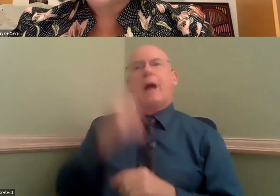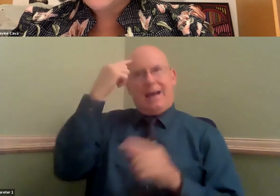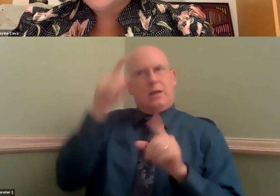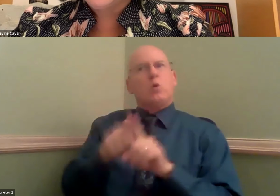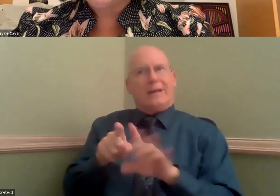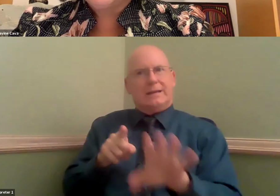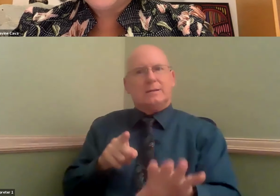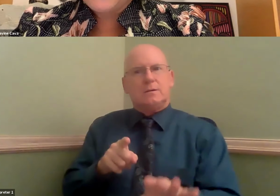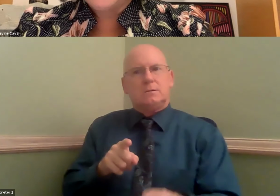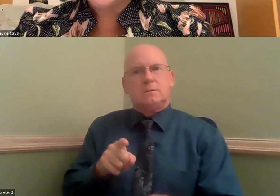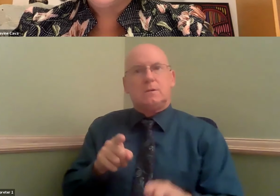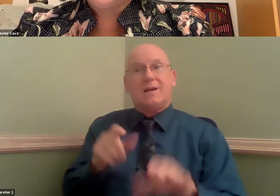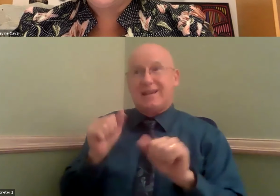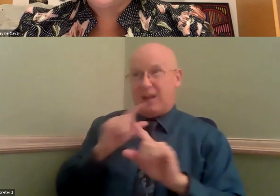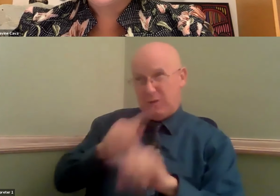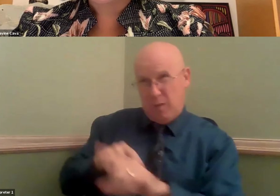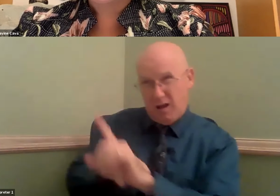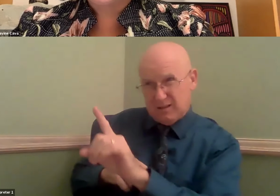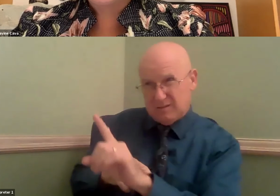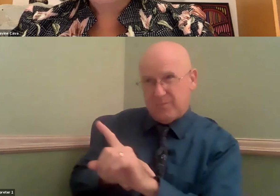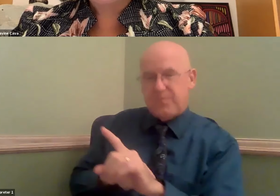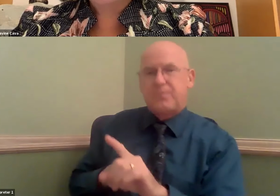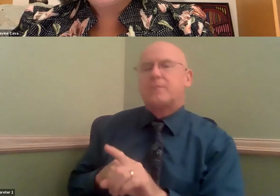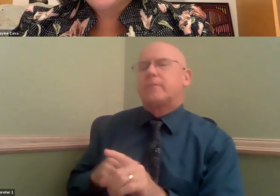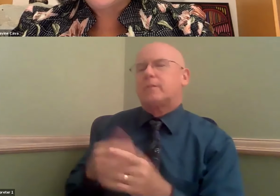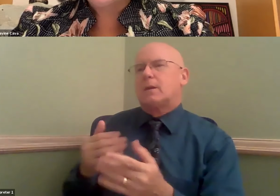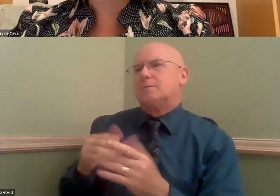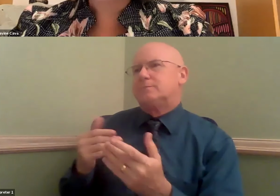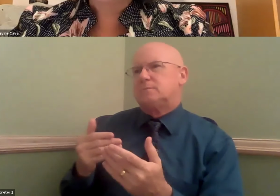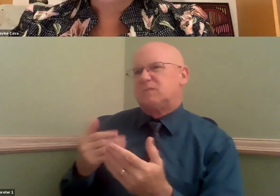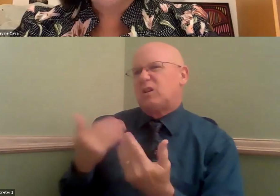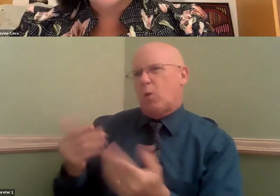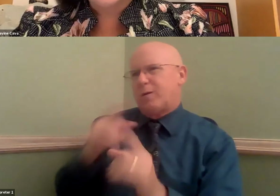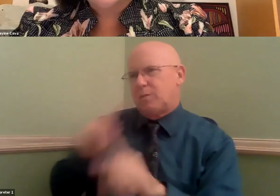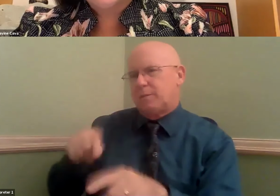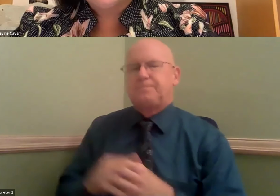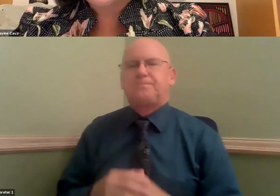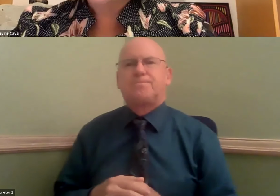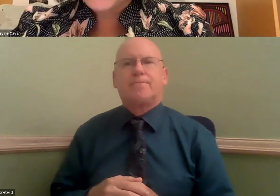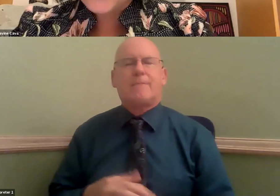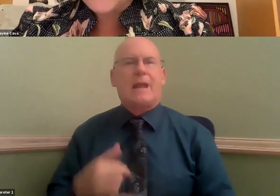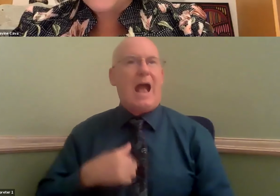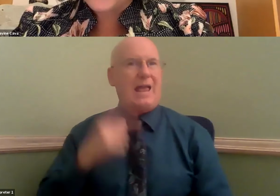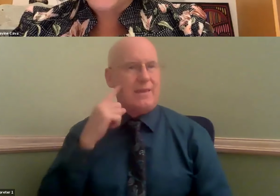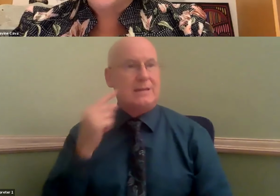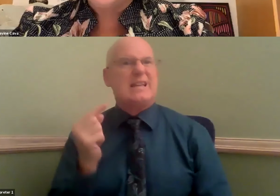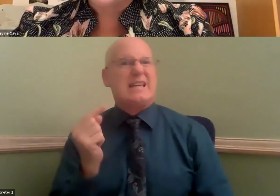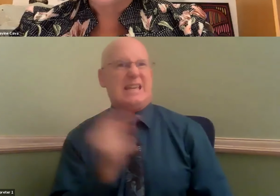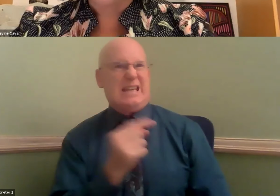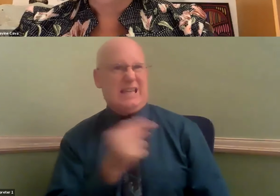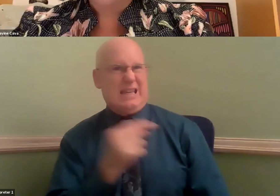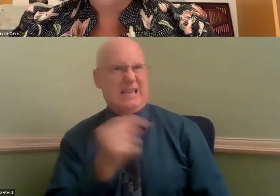Commissioner May I respond? Please, go ahead. Commissioner Cobb, go ahead. Well, I think, unfortunately, he's the one